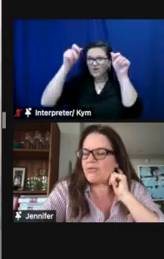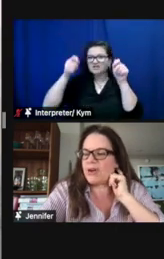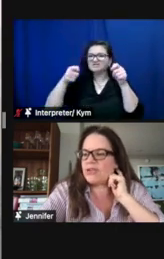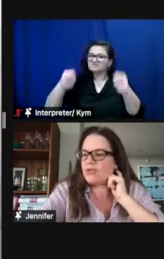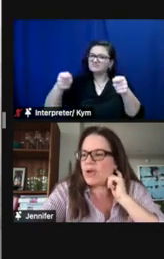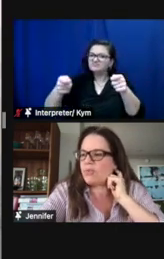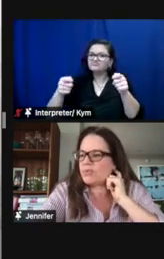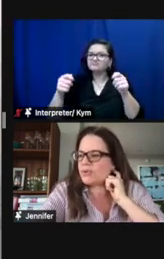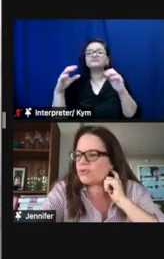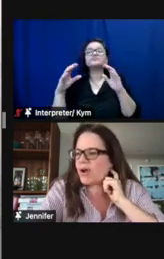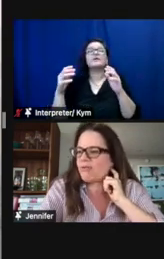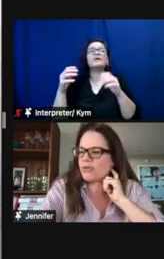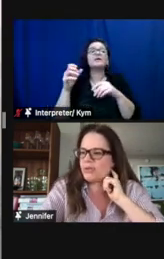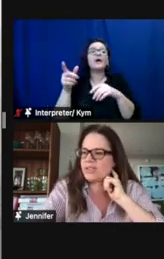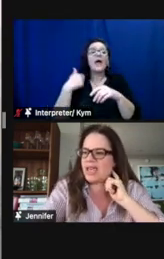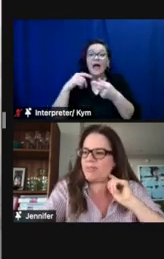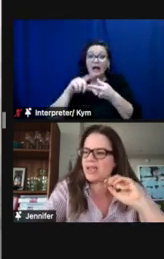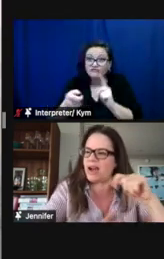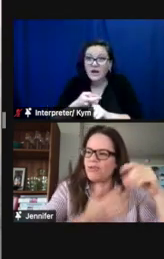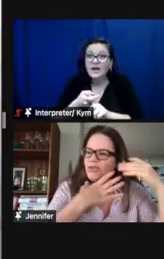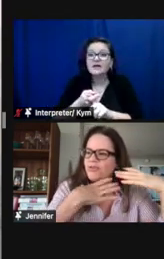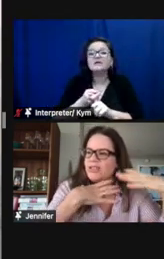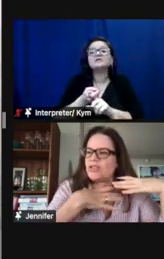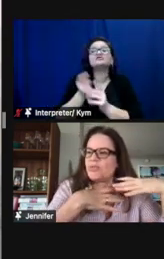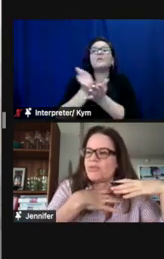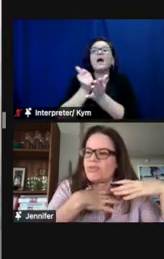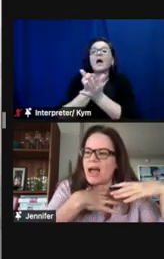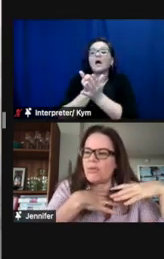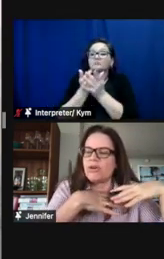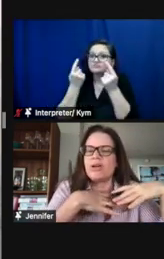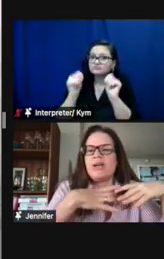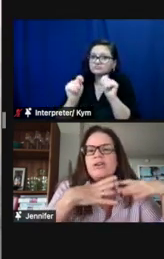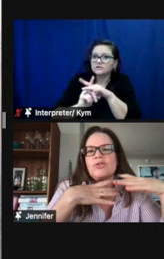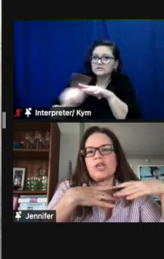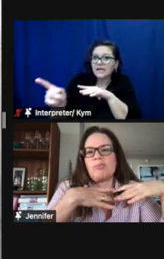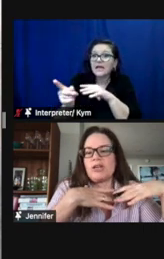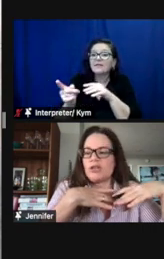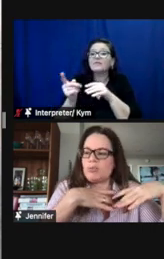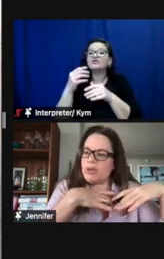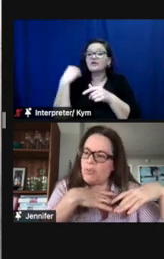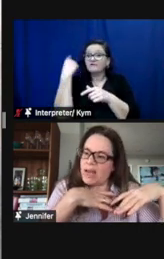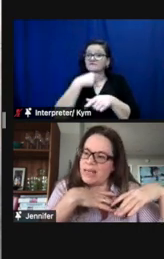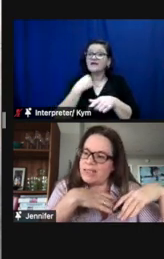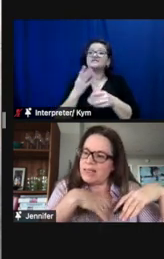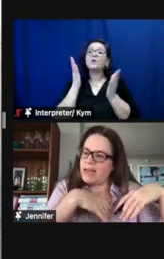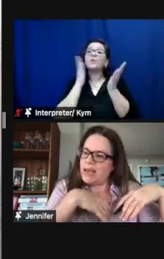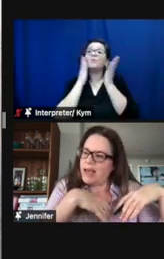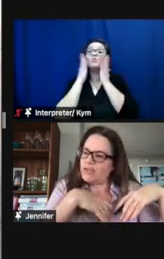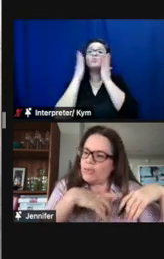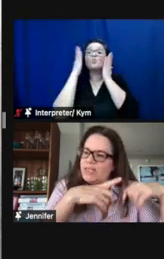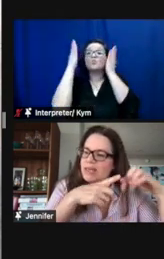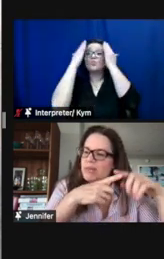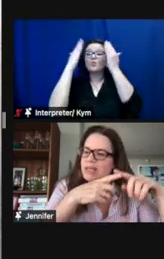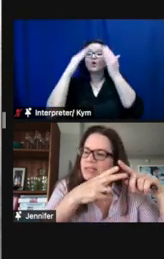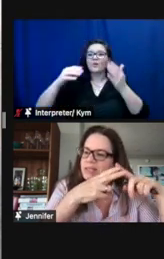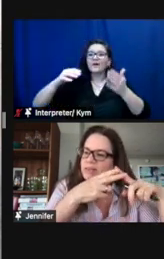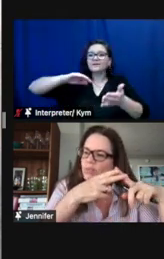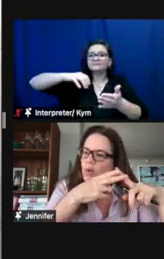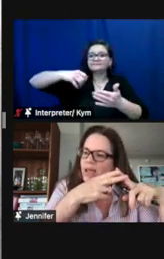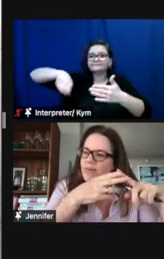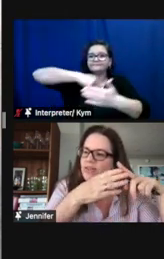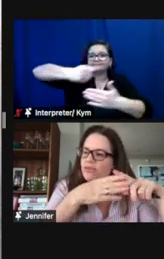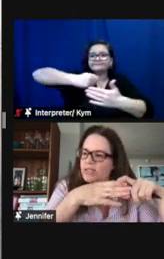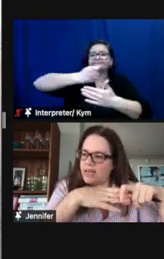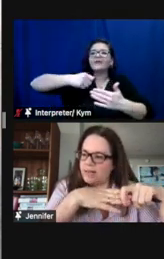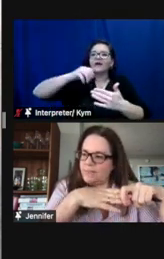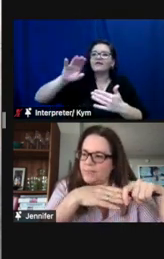He had friends who helped travel with their escape. They covered their faces with flour, so they appeared to be white. And so it was him and his